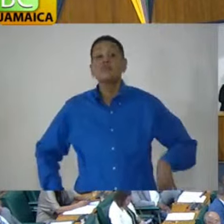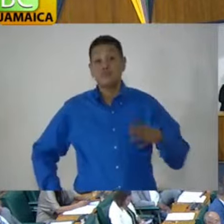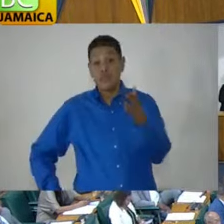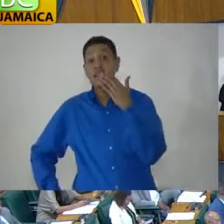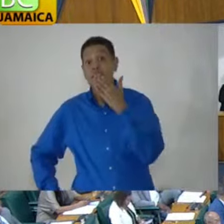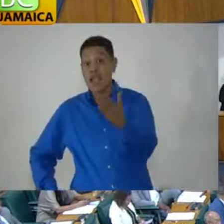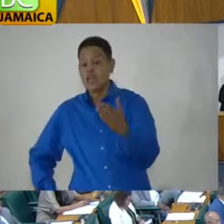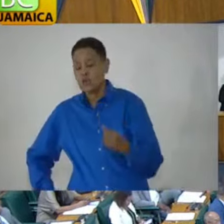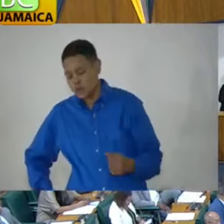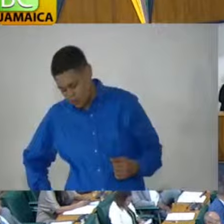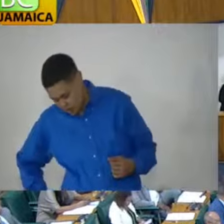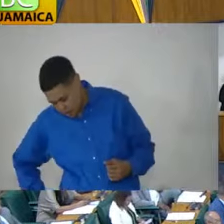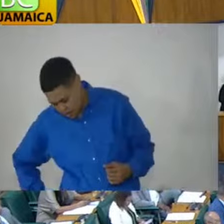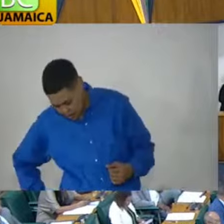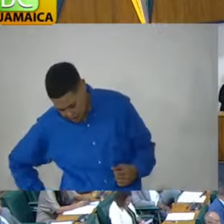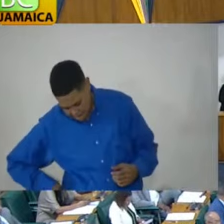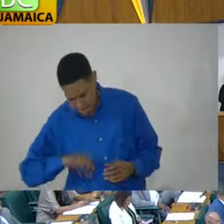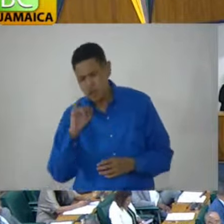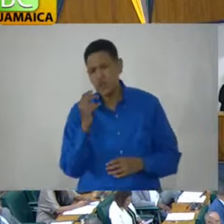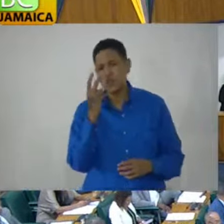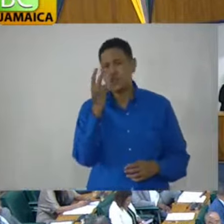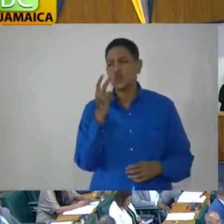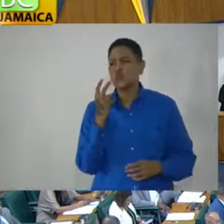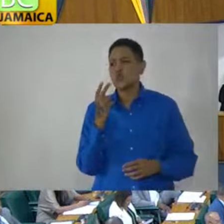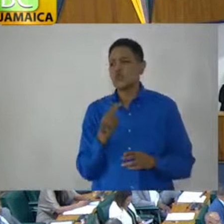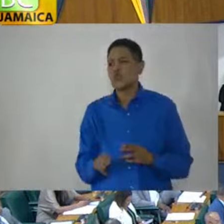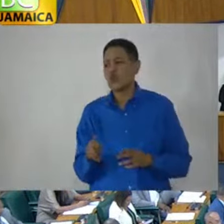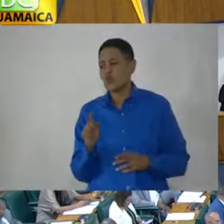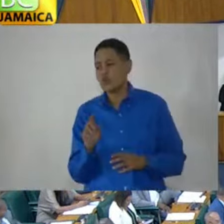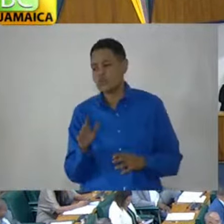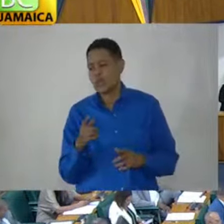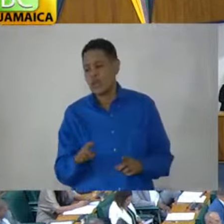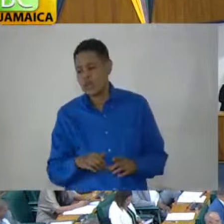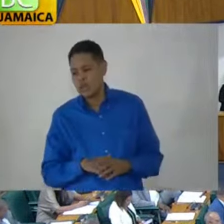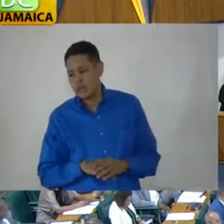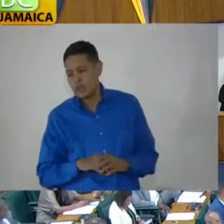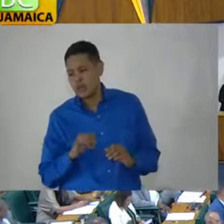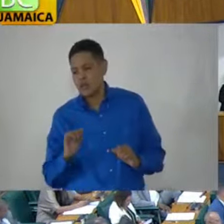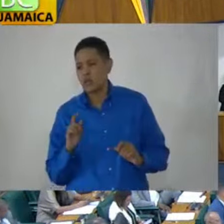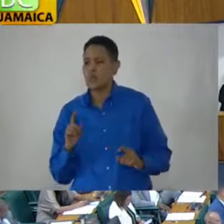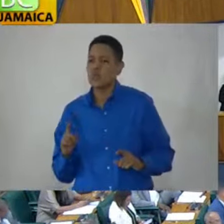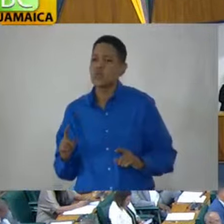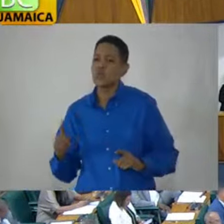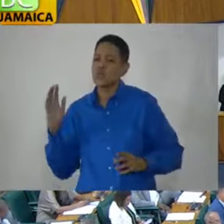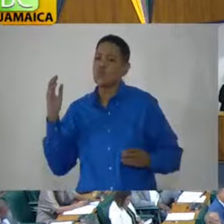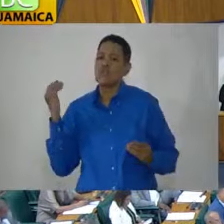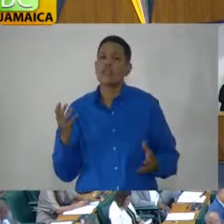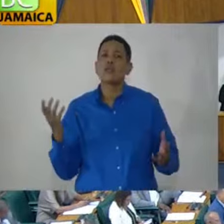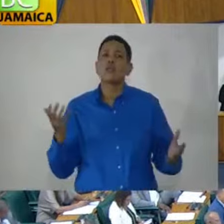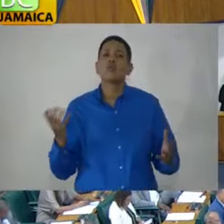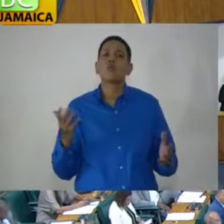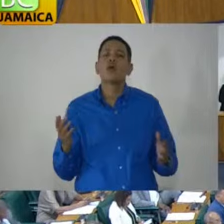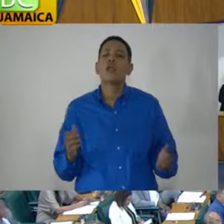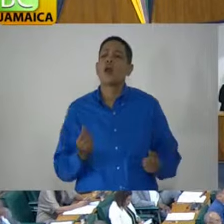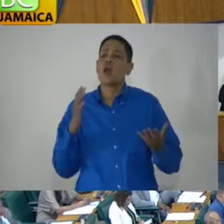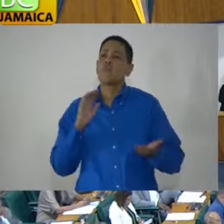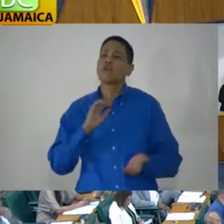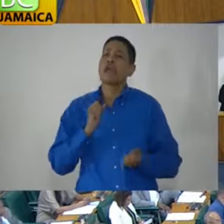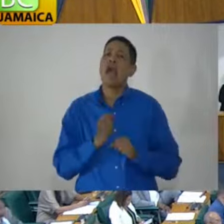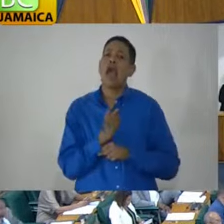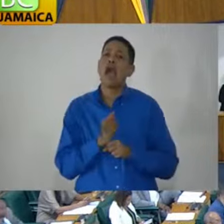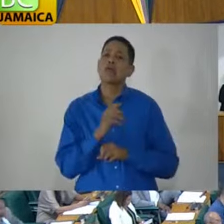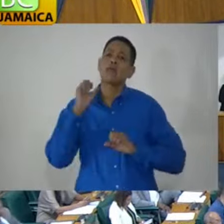Thank you, Madam Speaker. Minister, just two short questions. Could you indicate what the volume, the